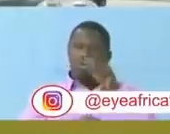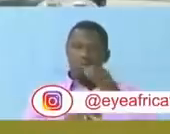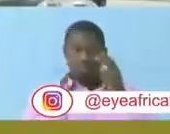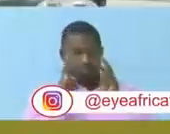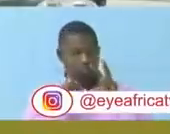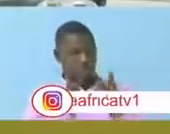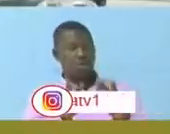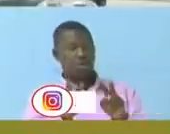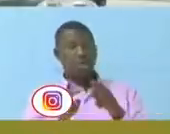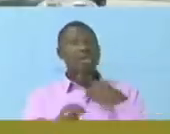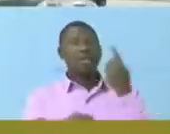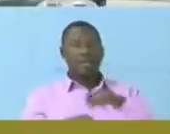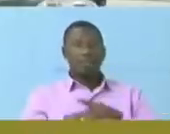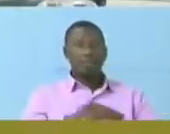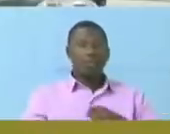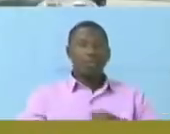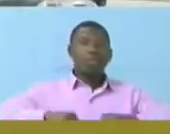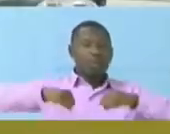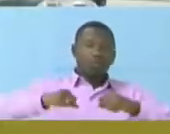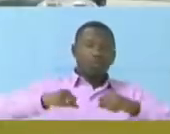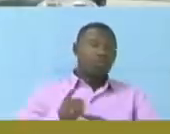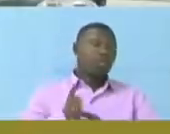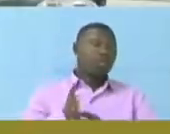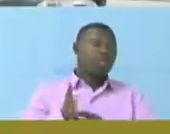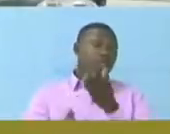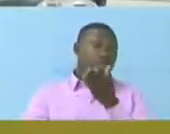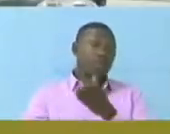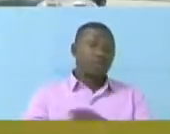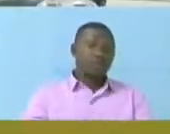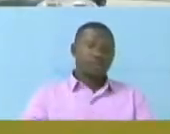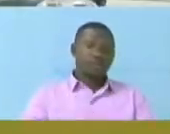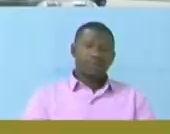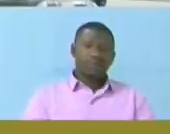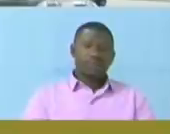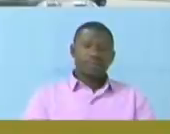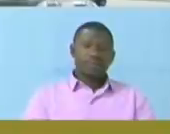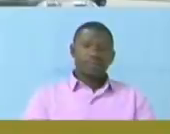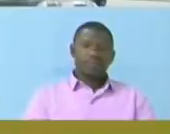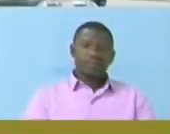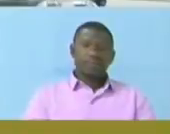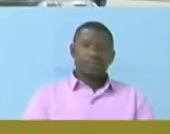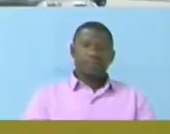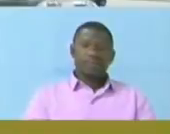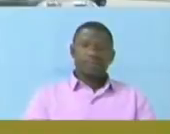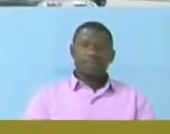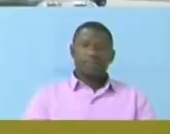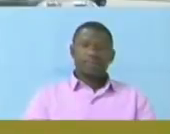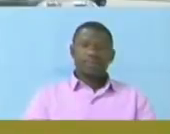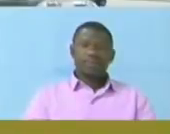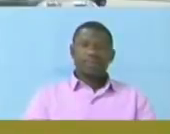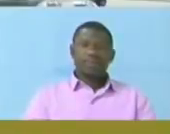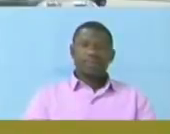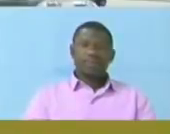When I was the IG, but not directly under my watch, because they have supervision. They have supervisors at different